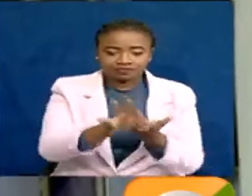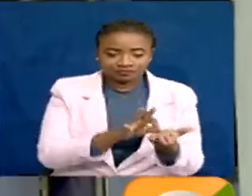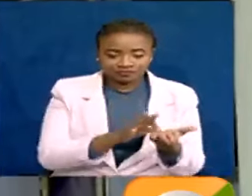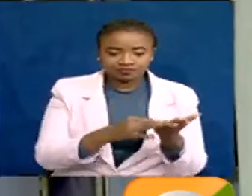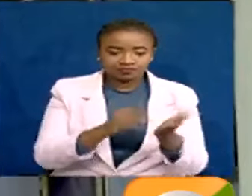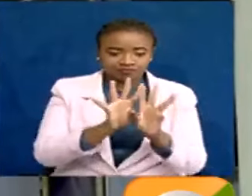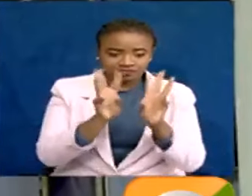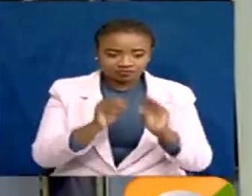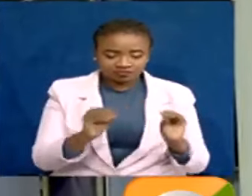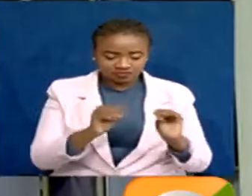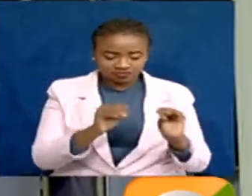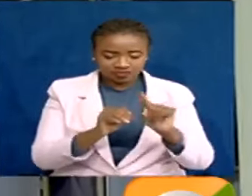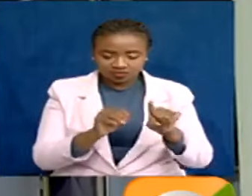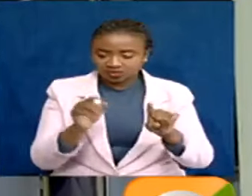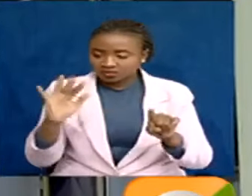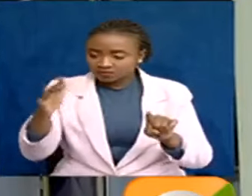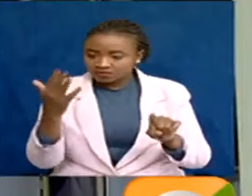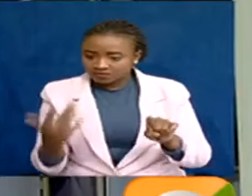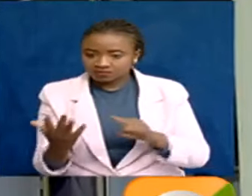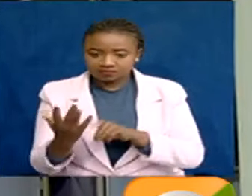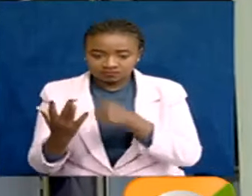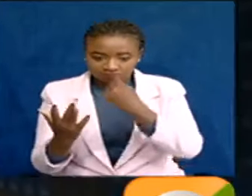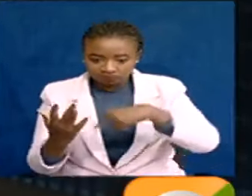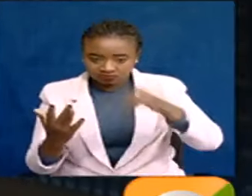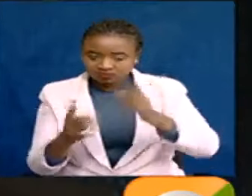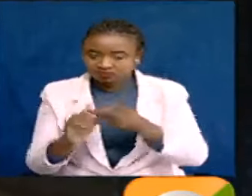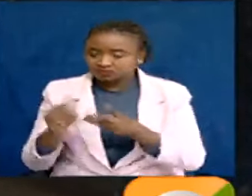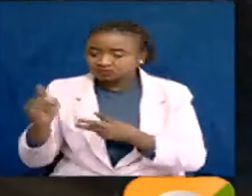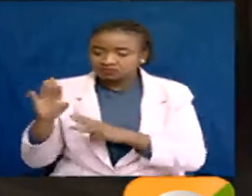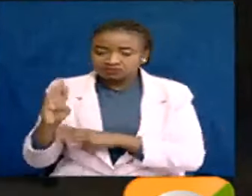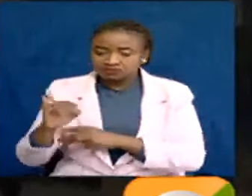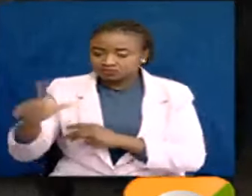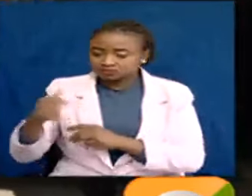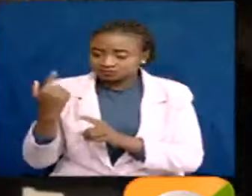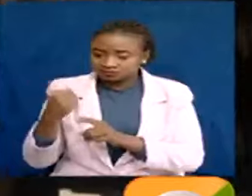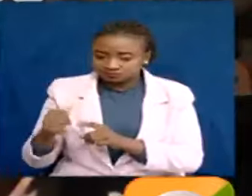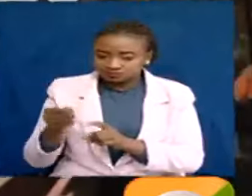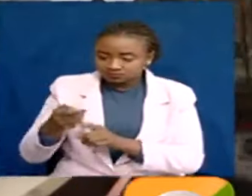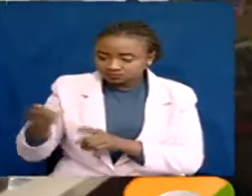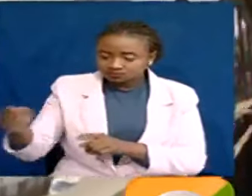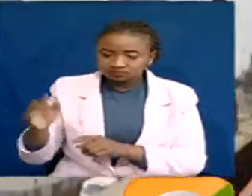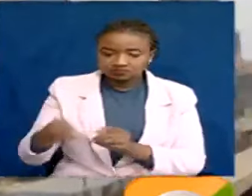in budgeted, approved and actual debt services for the financial years